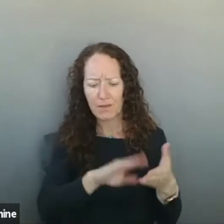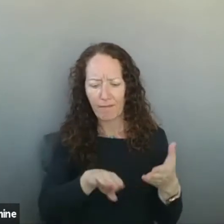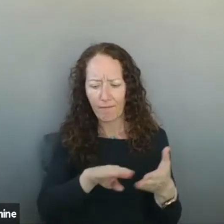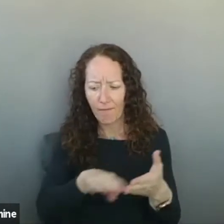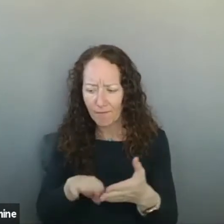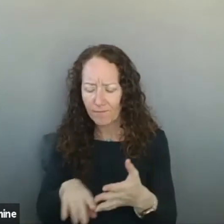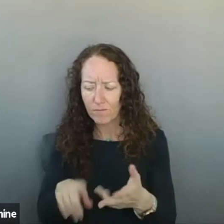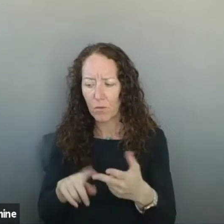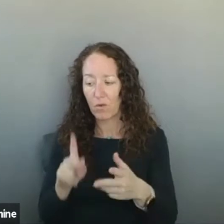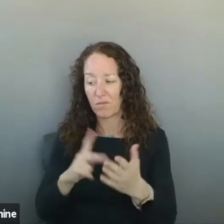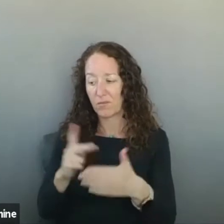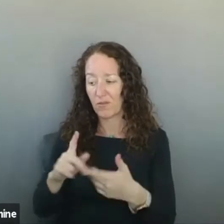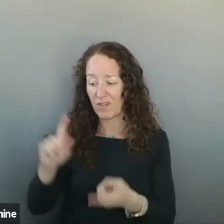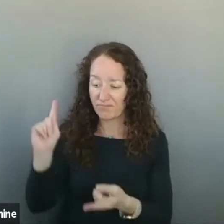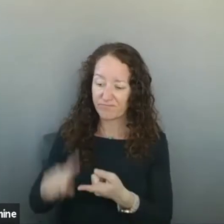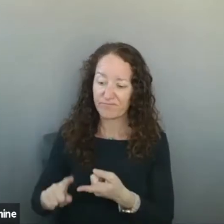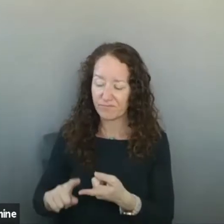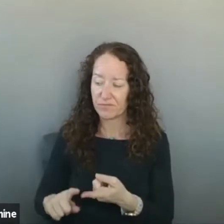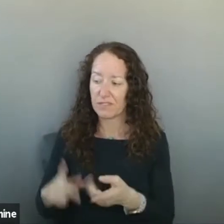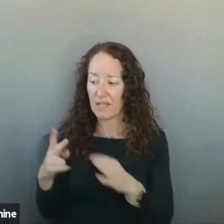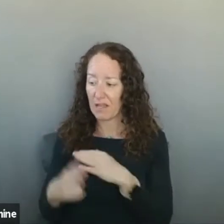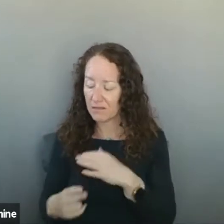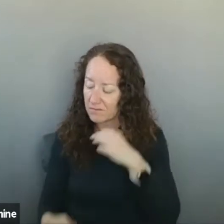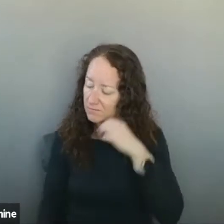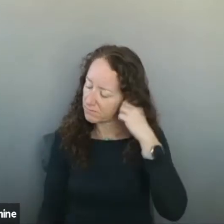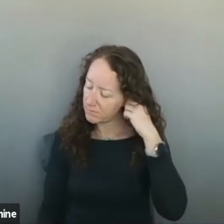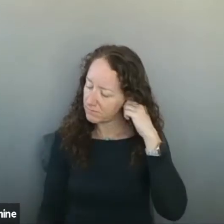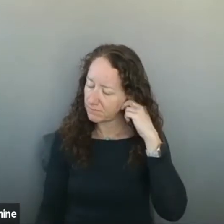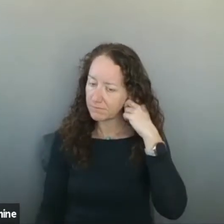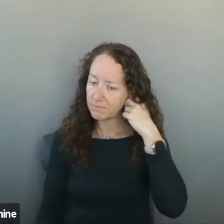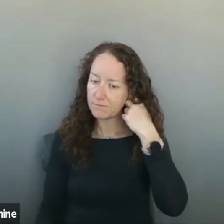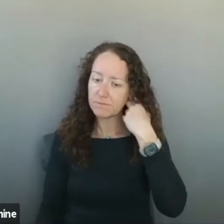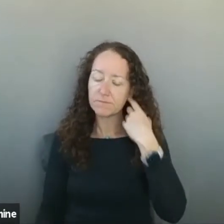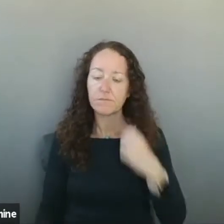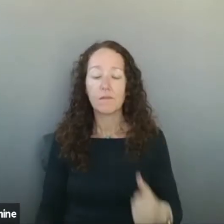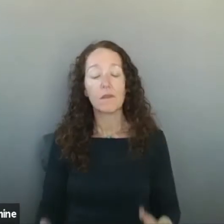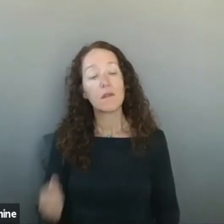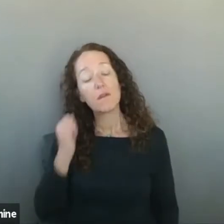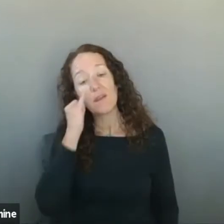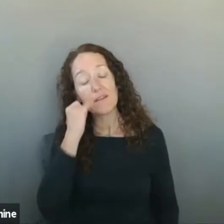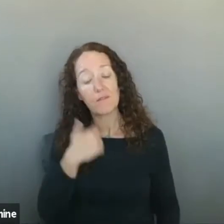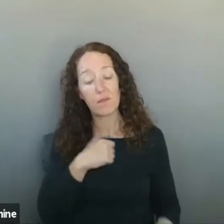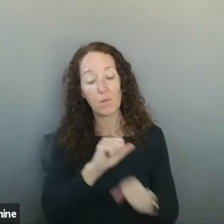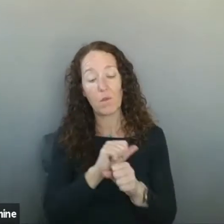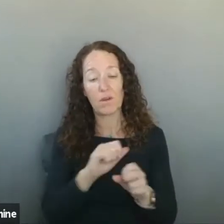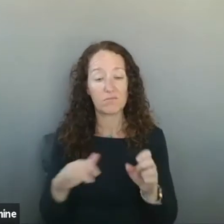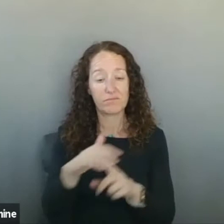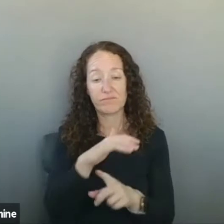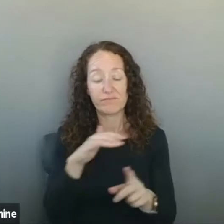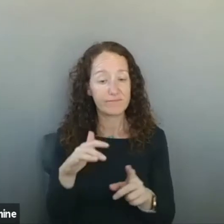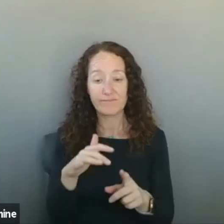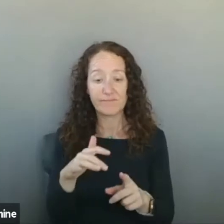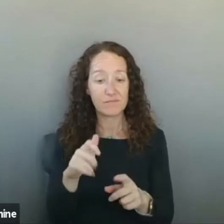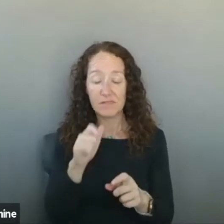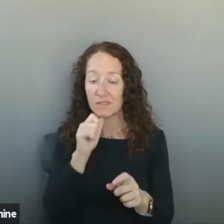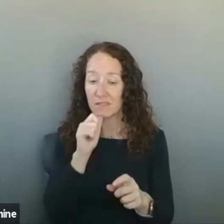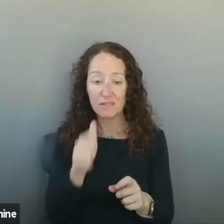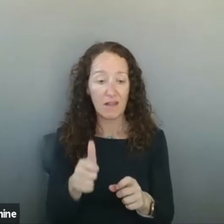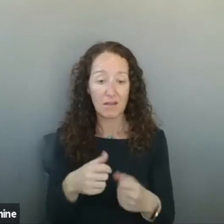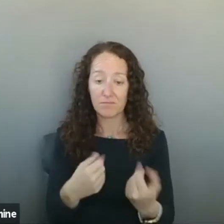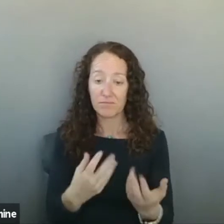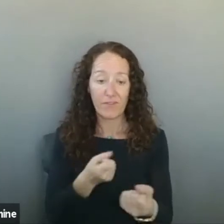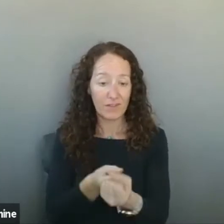barrier for like not having a workplace that supports people, risk, this is really high